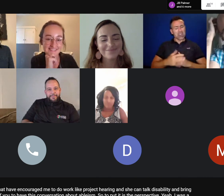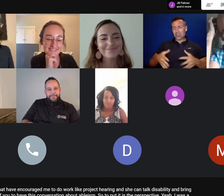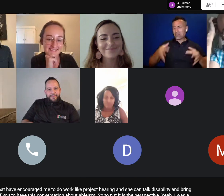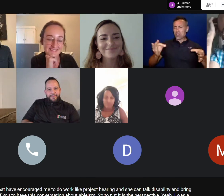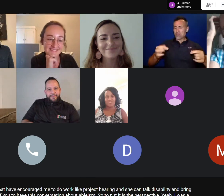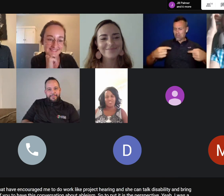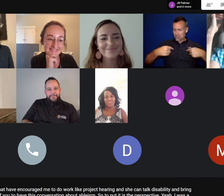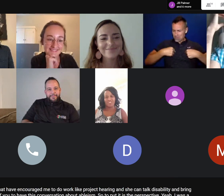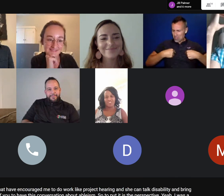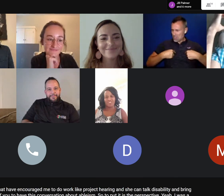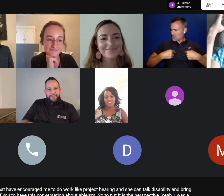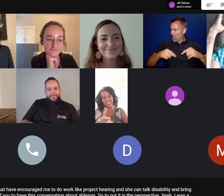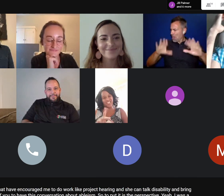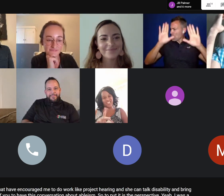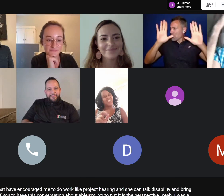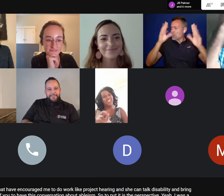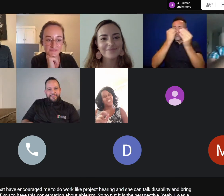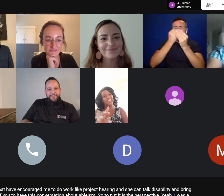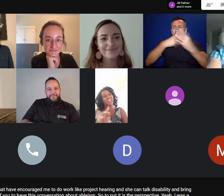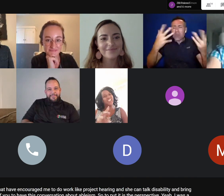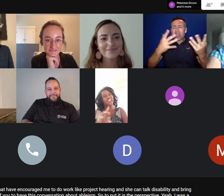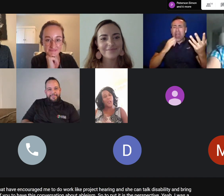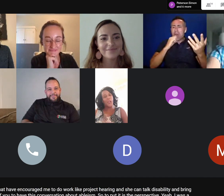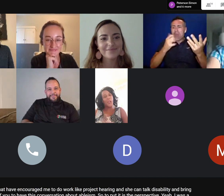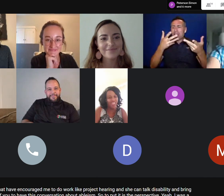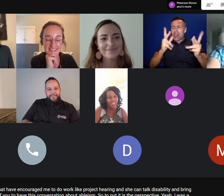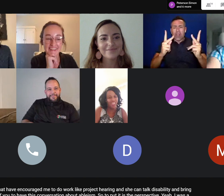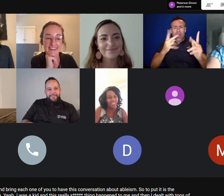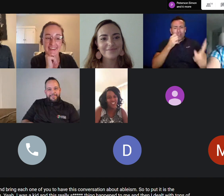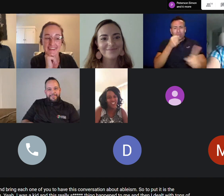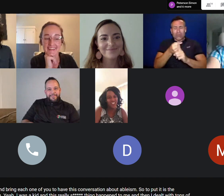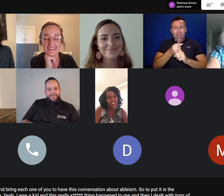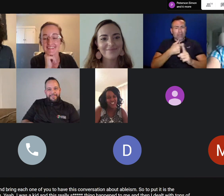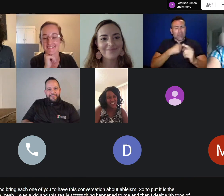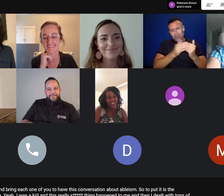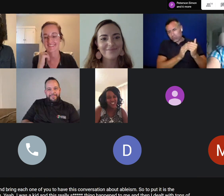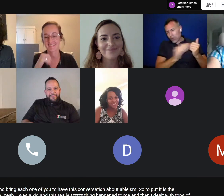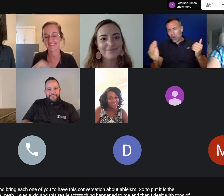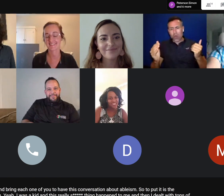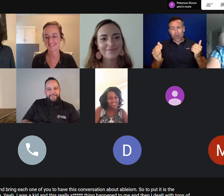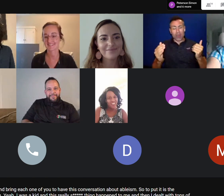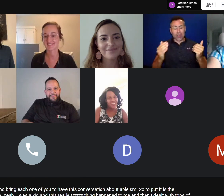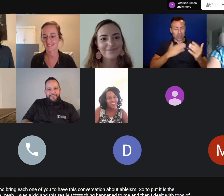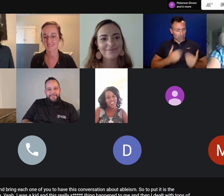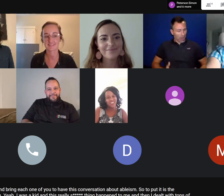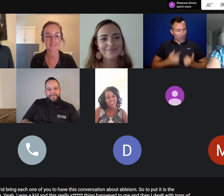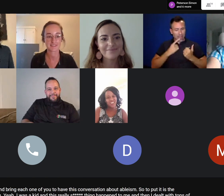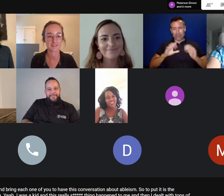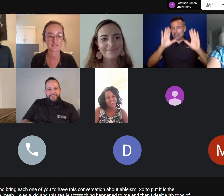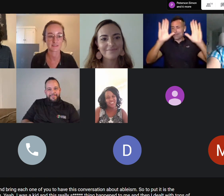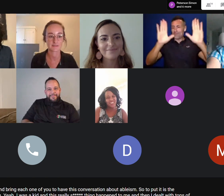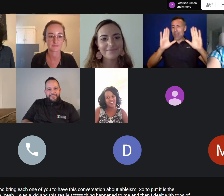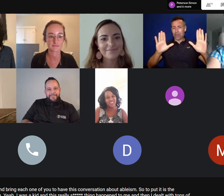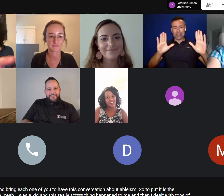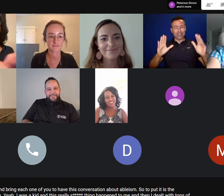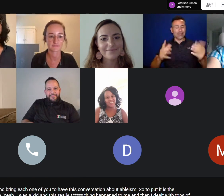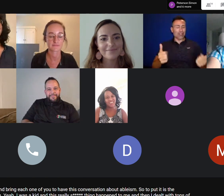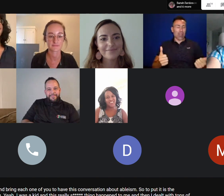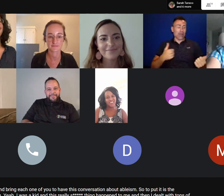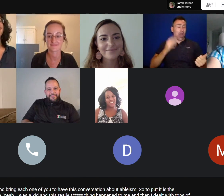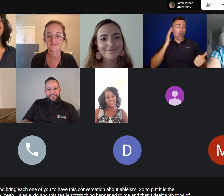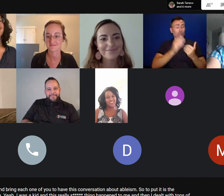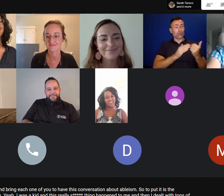that defines the rest of my life, and I'm way too fabulous. So that's my diagnosis. Katarina.